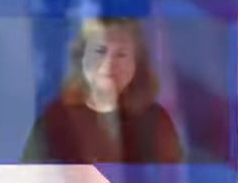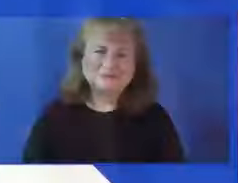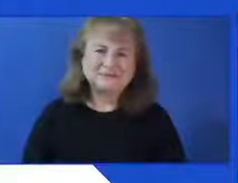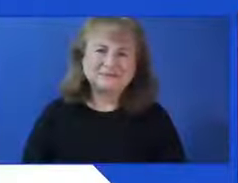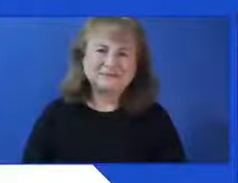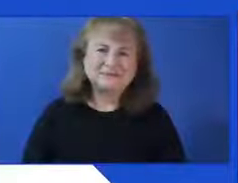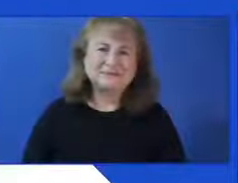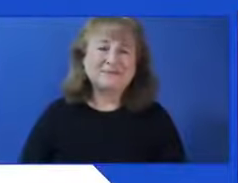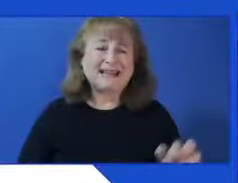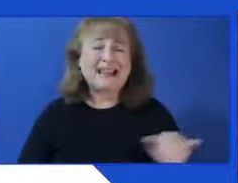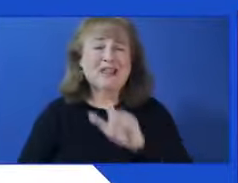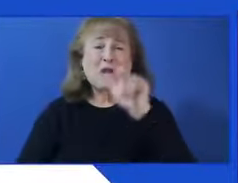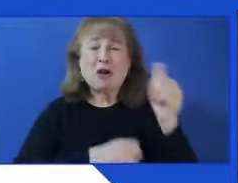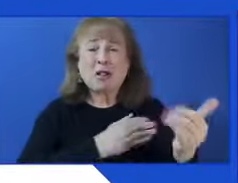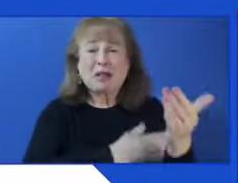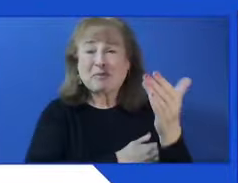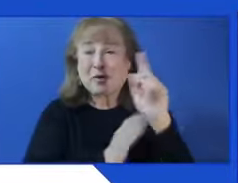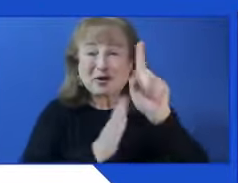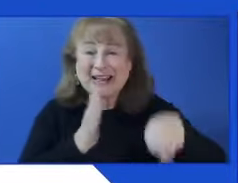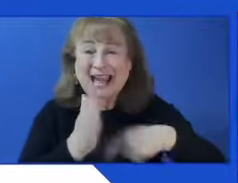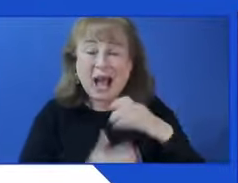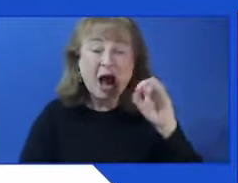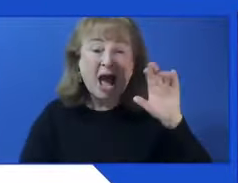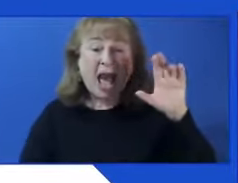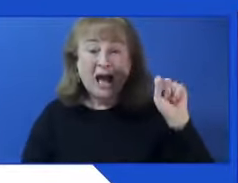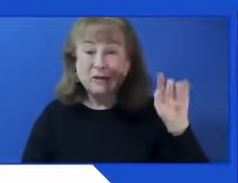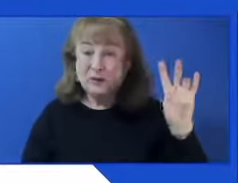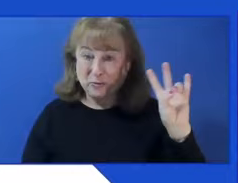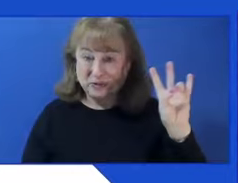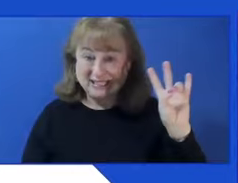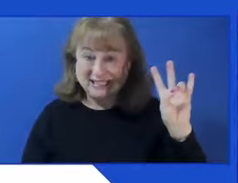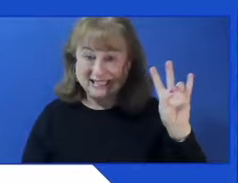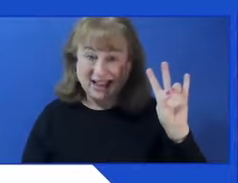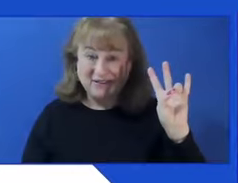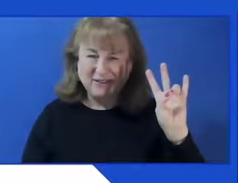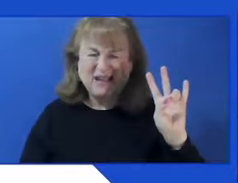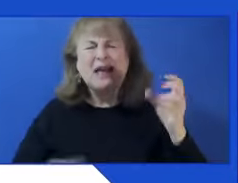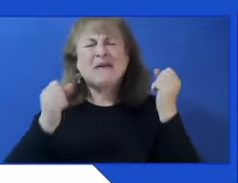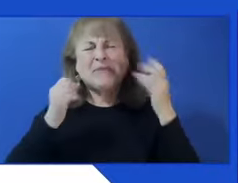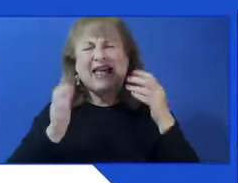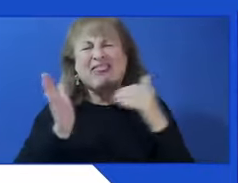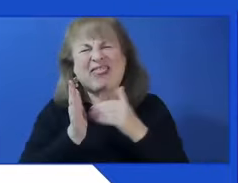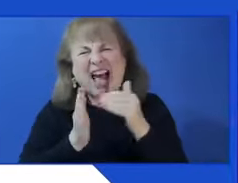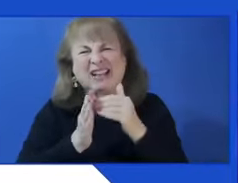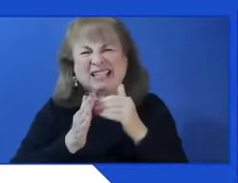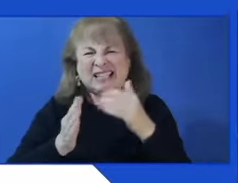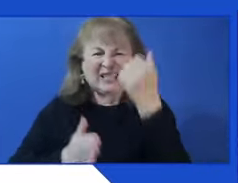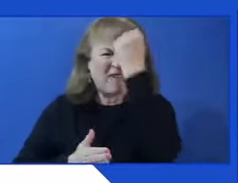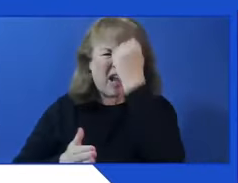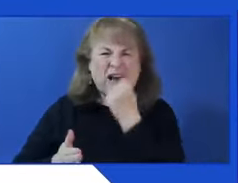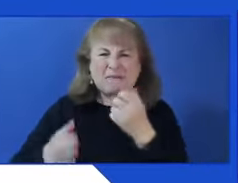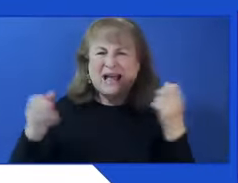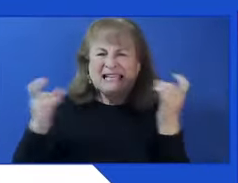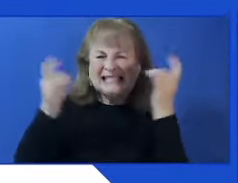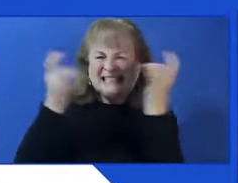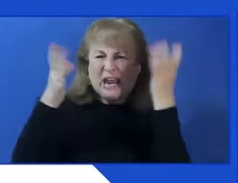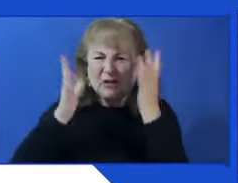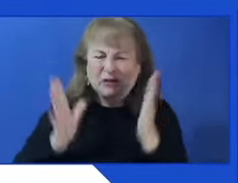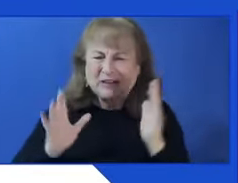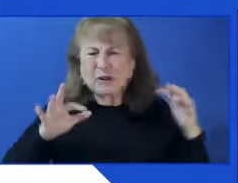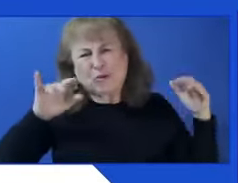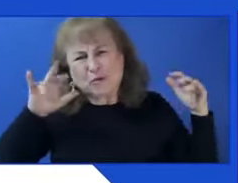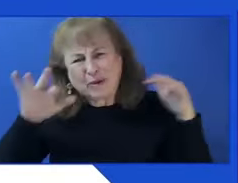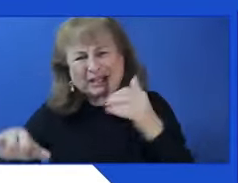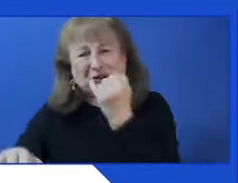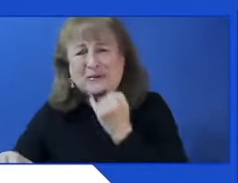In the early morning hours of October 7th, thousands of Hamas terrorists infiltrated the area in Israel